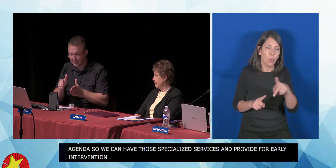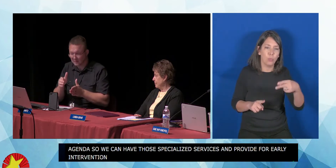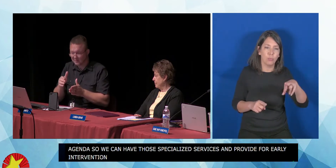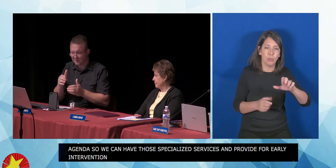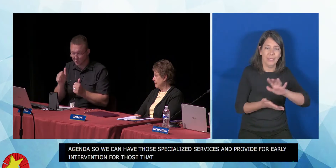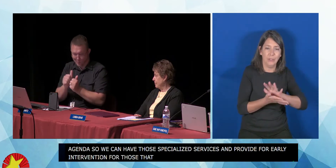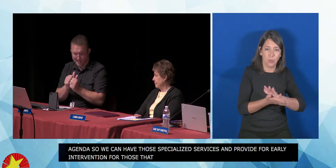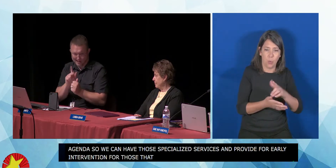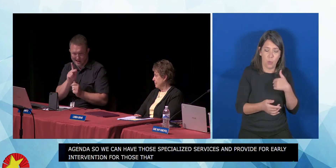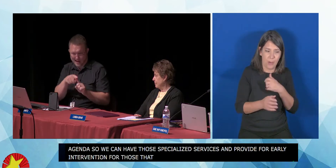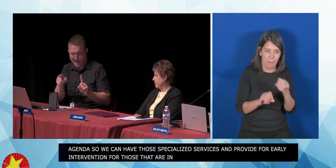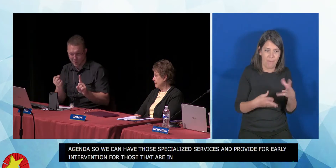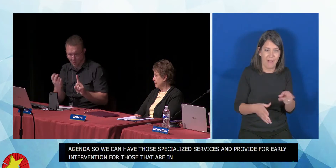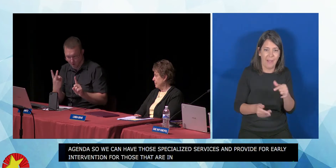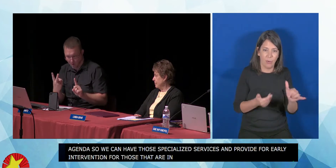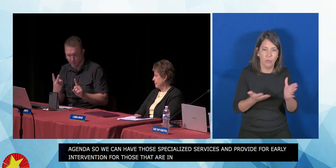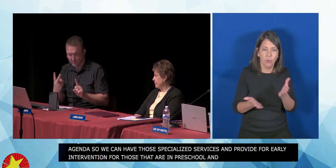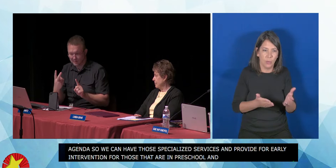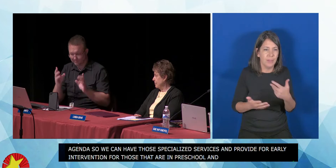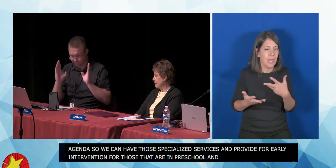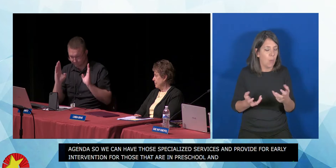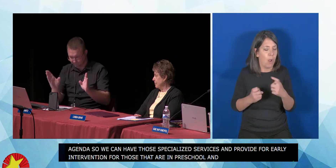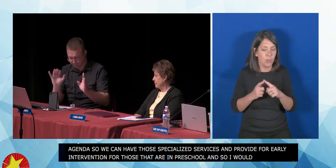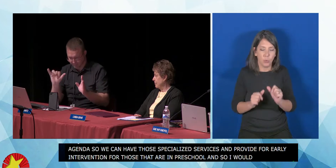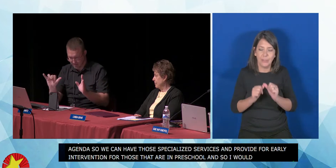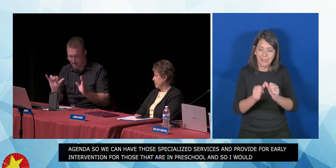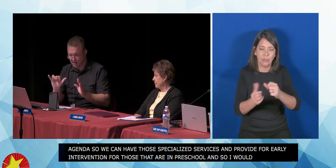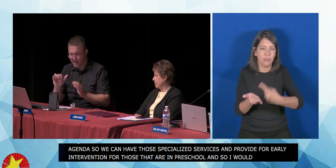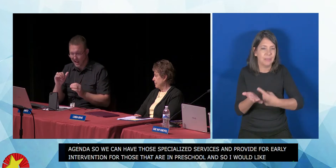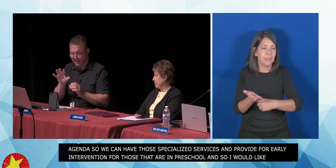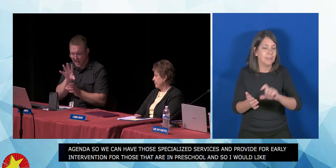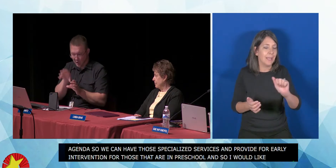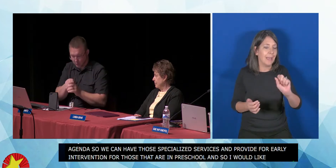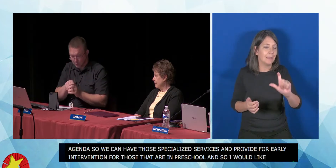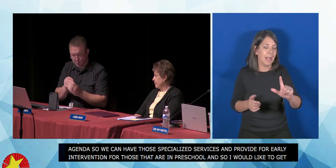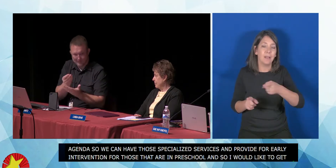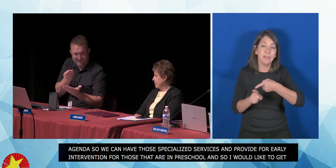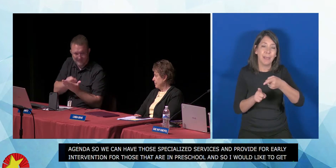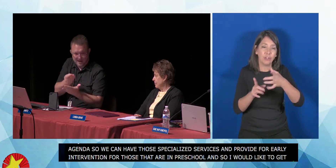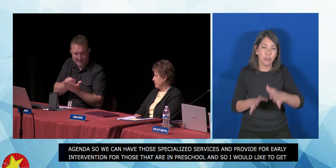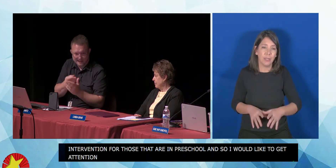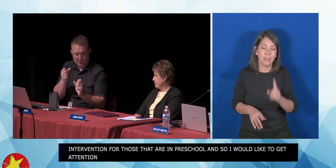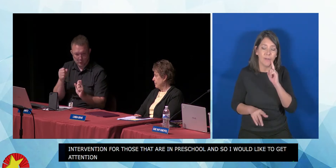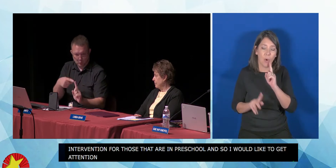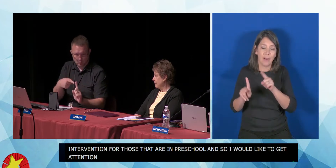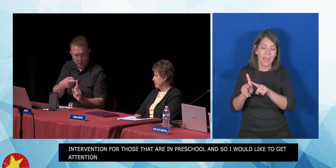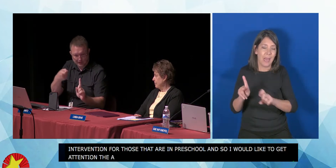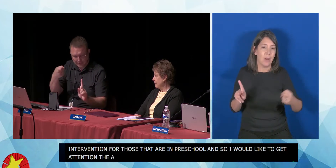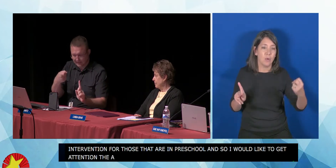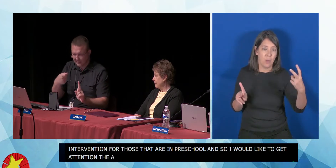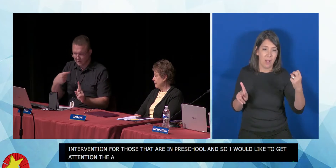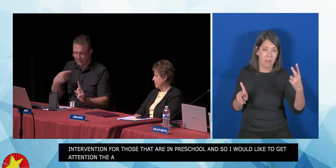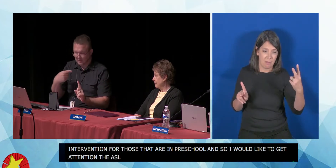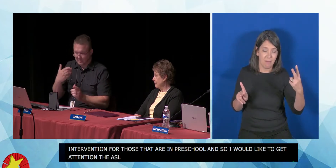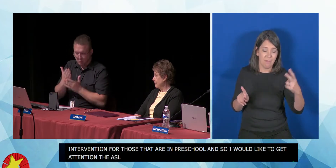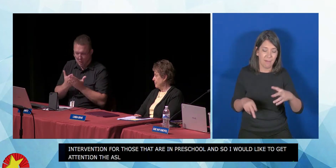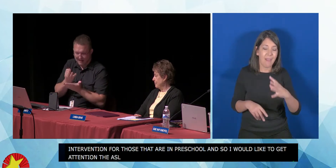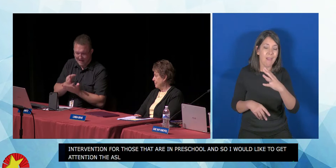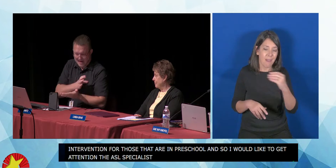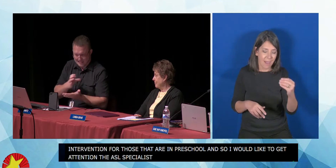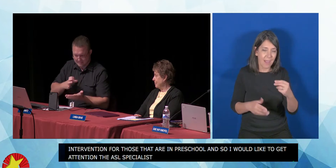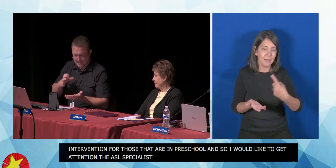I also would like to continue the discussion of the ASL specialists in the K-12 arena, and also the